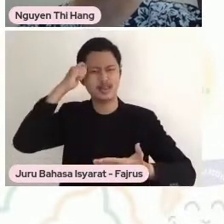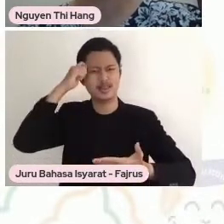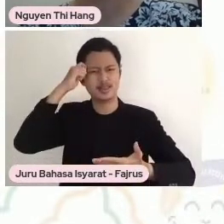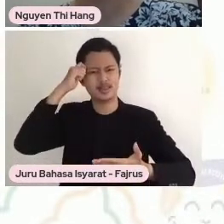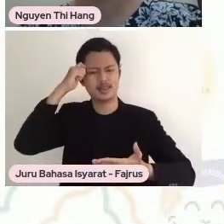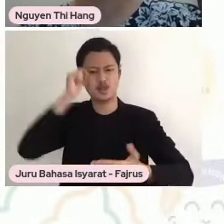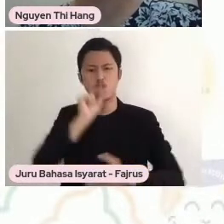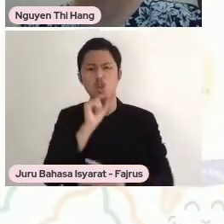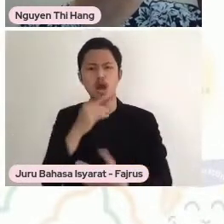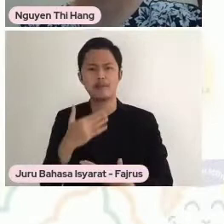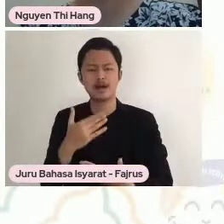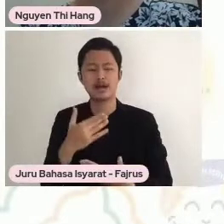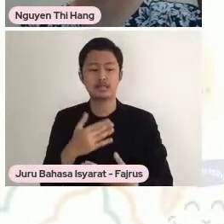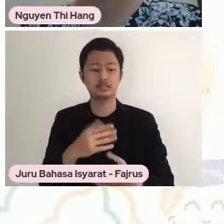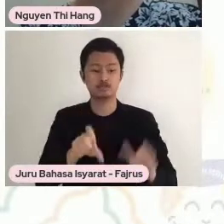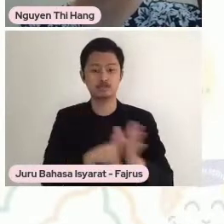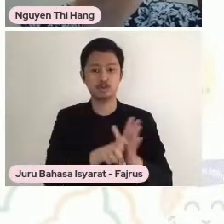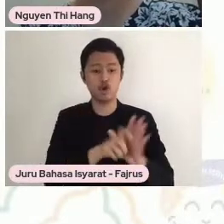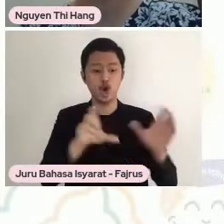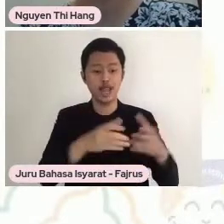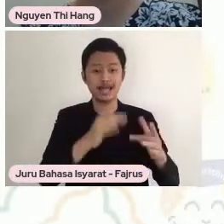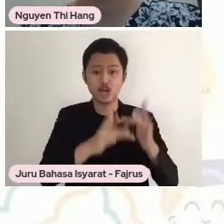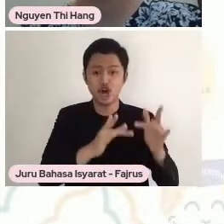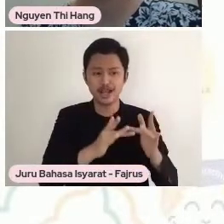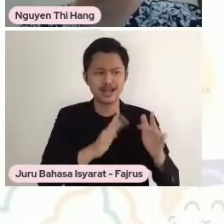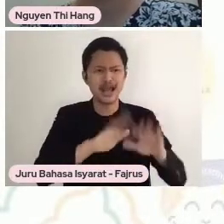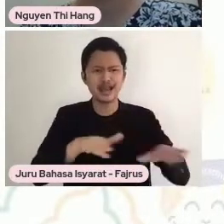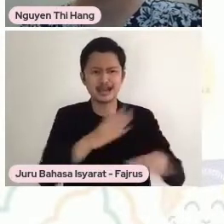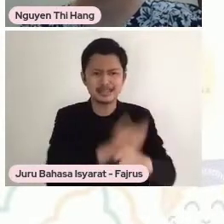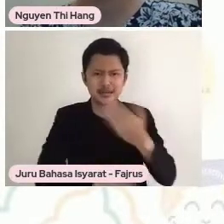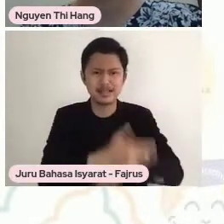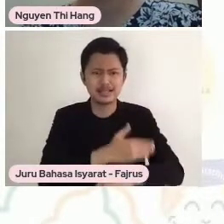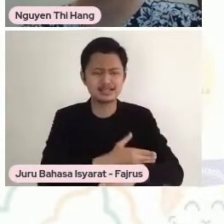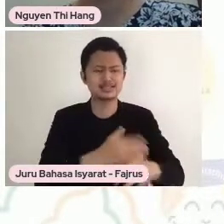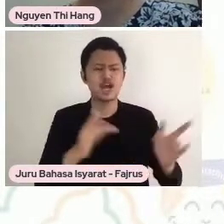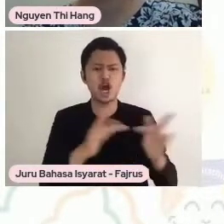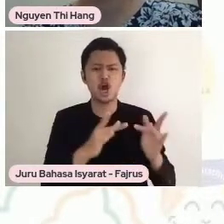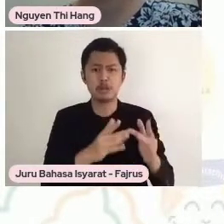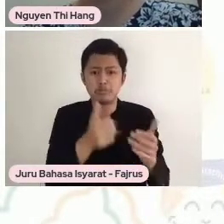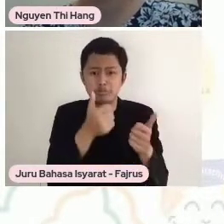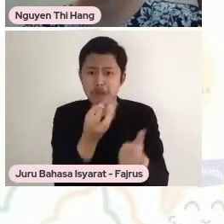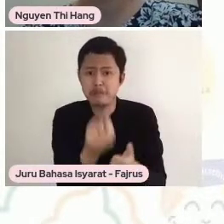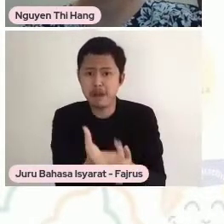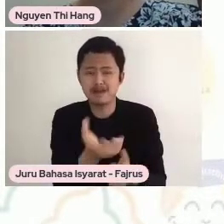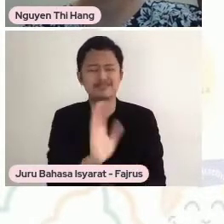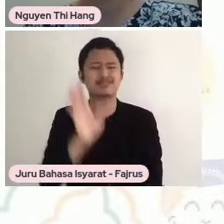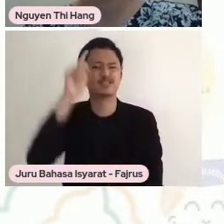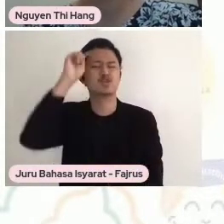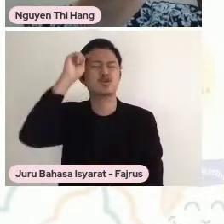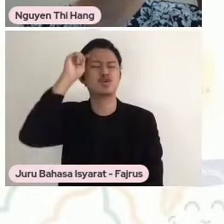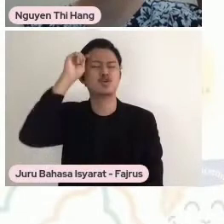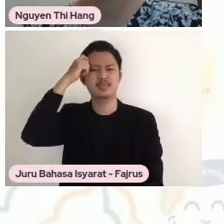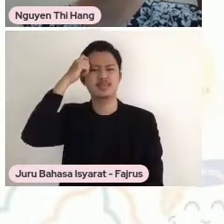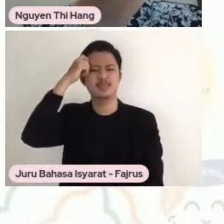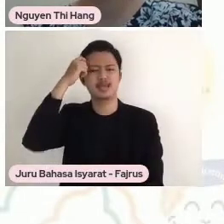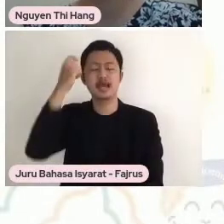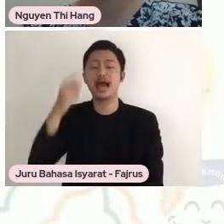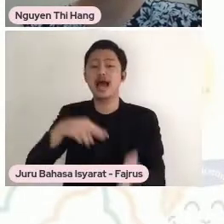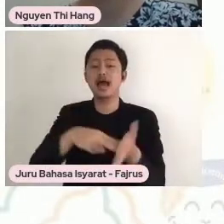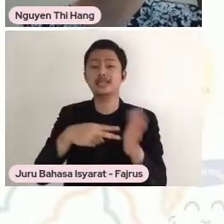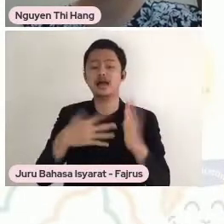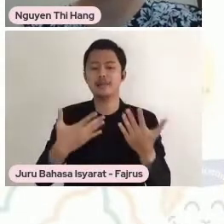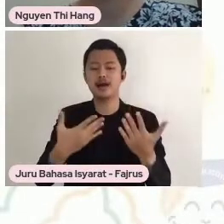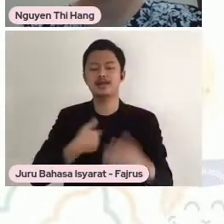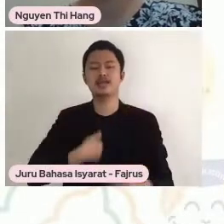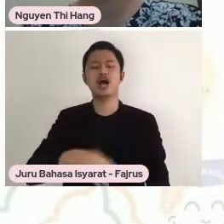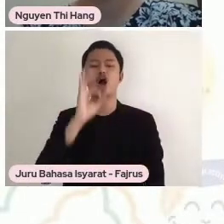make online course for the children with disabilities. So we think we should to train for the parents